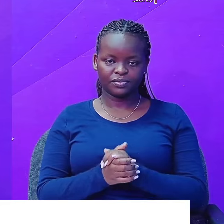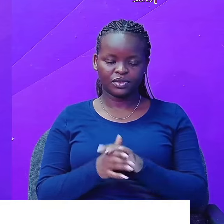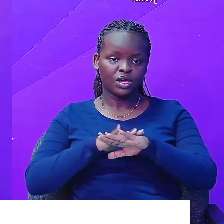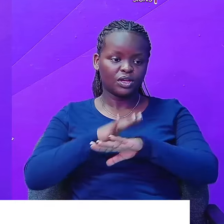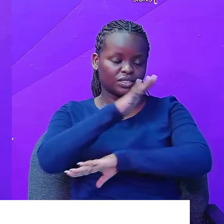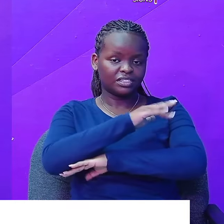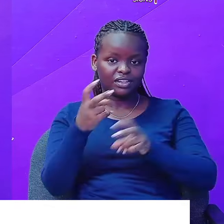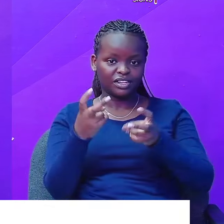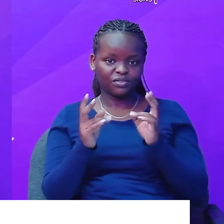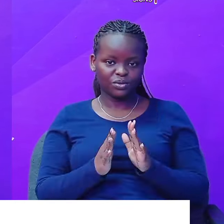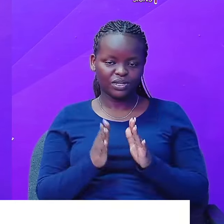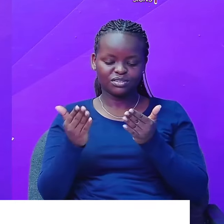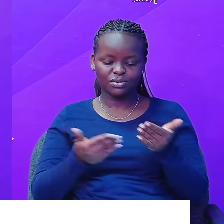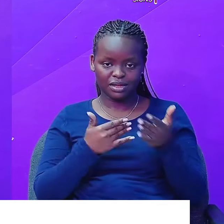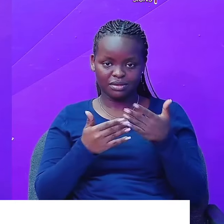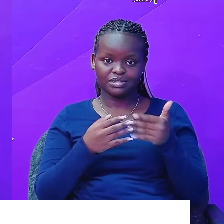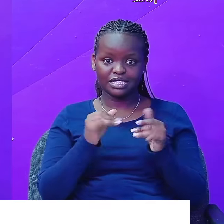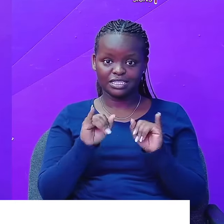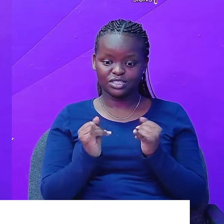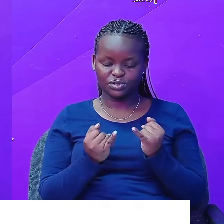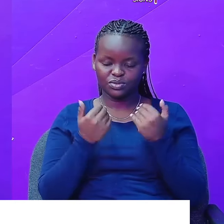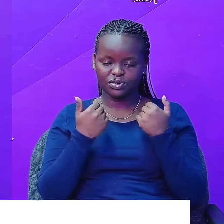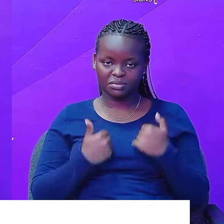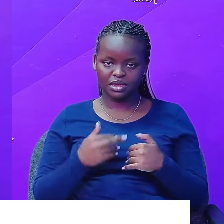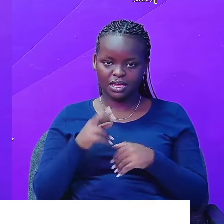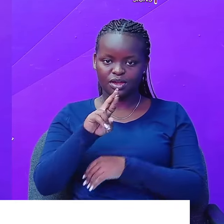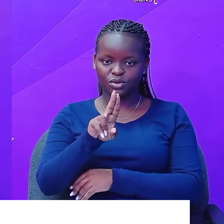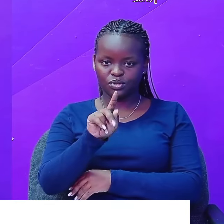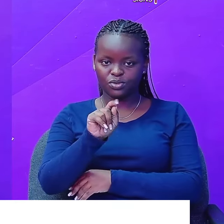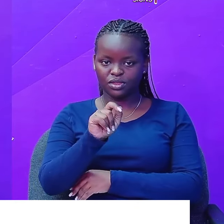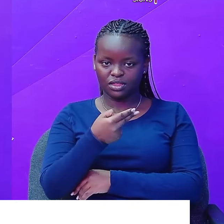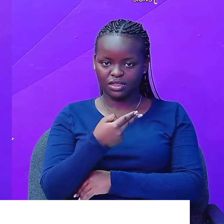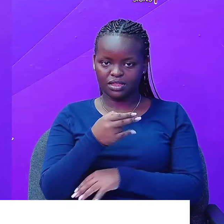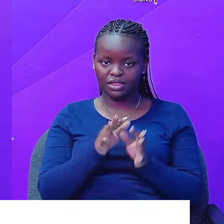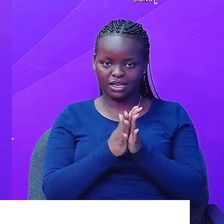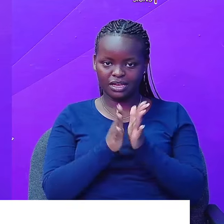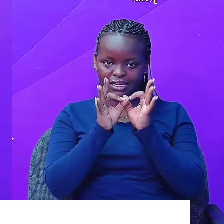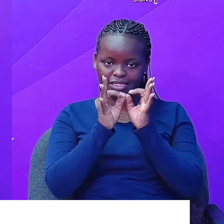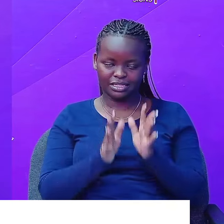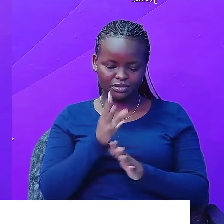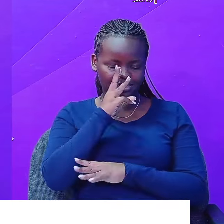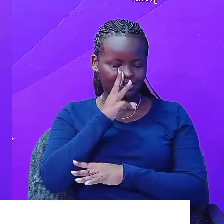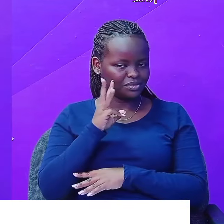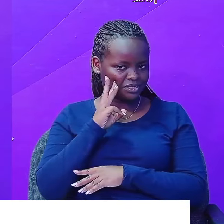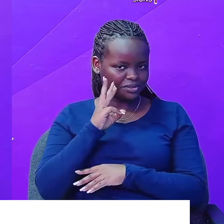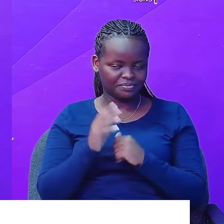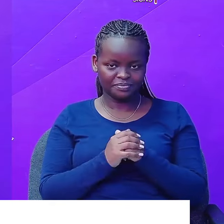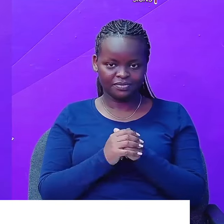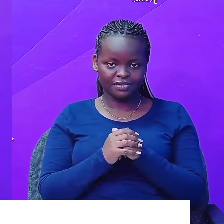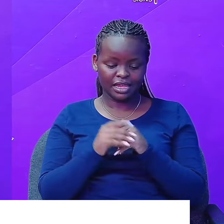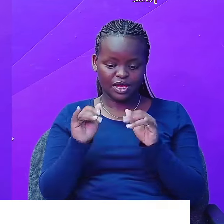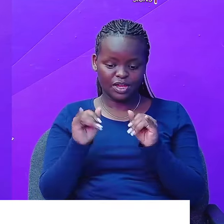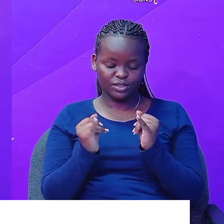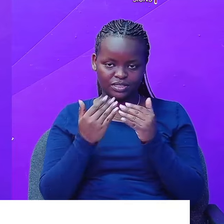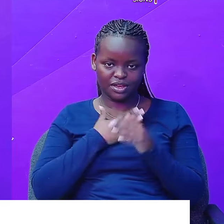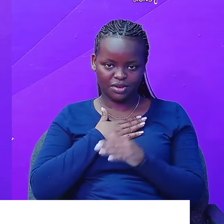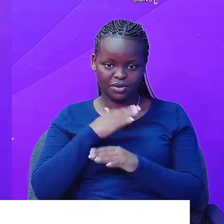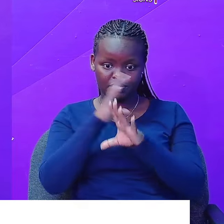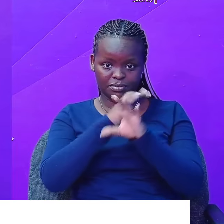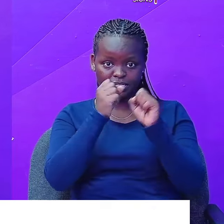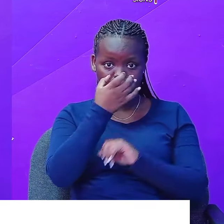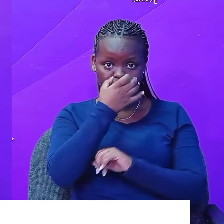Good evening, viewers, and a warm welcome to Science News with me, Ruth Mweni, and on sign language interpreter is Wanjangede. To our news, President William